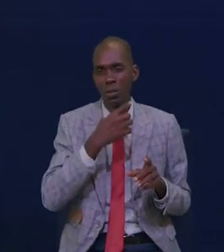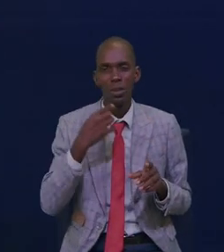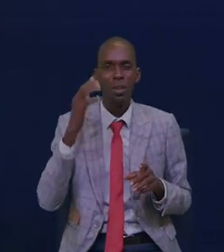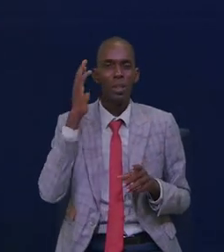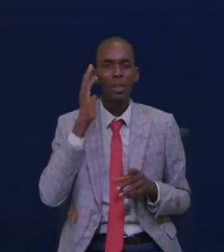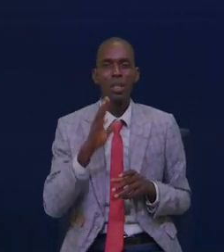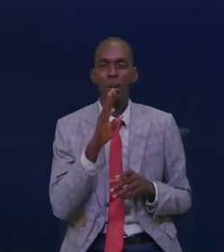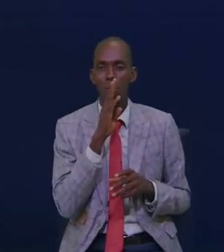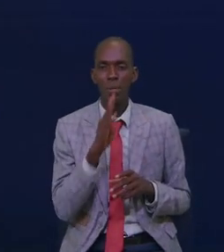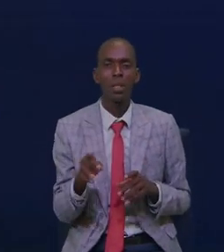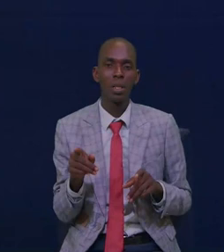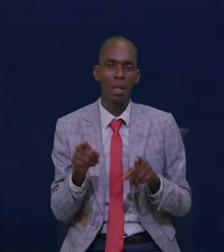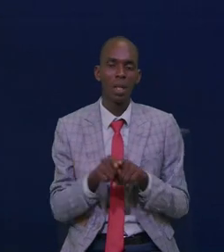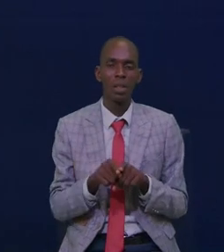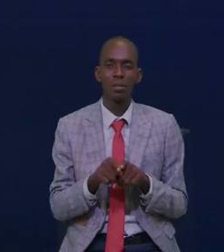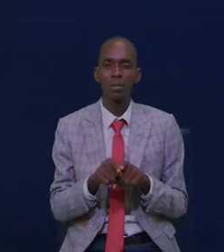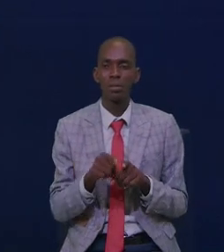be as flames. And then